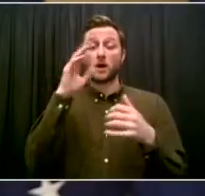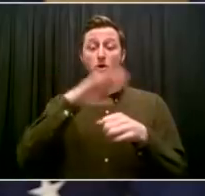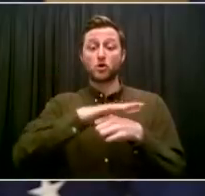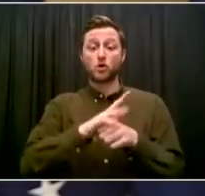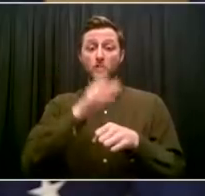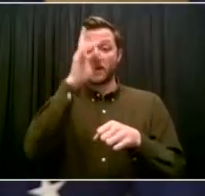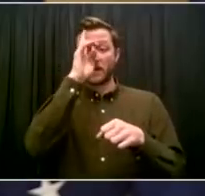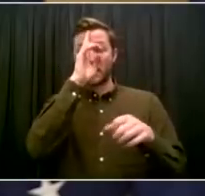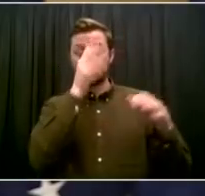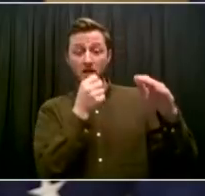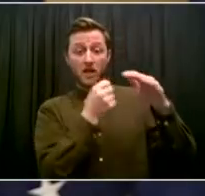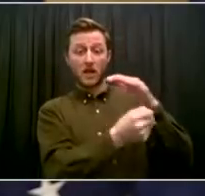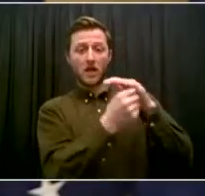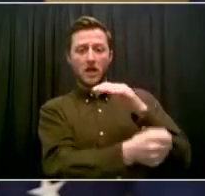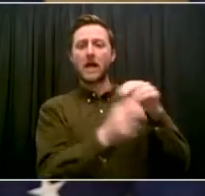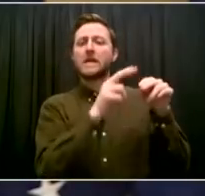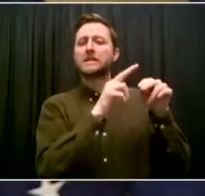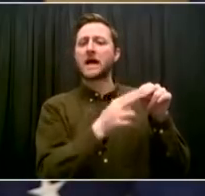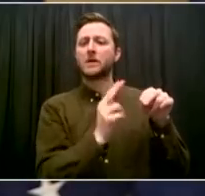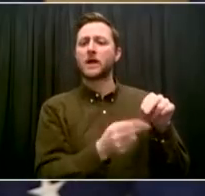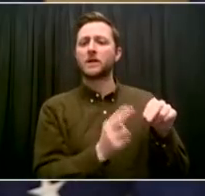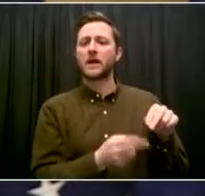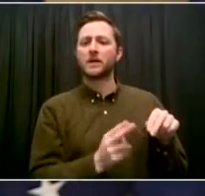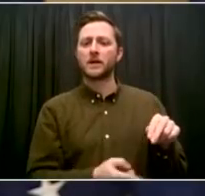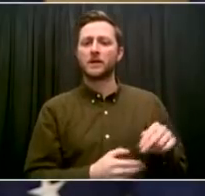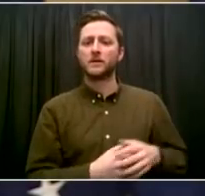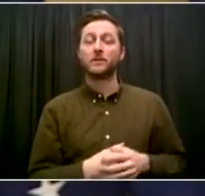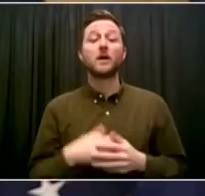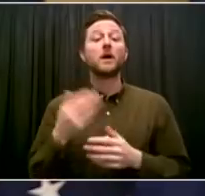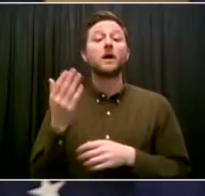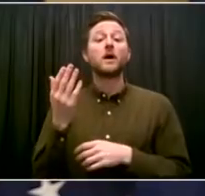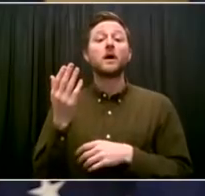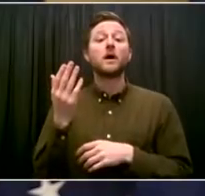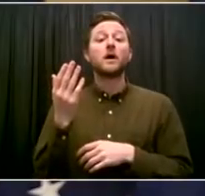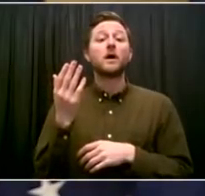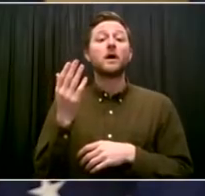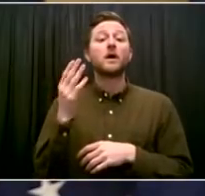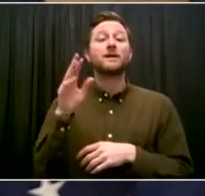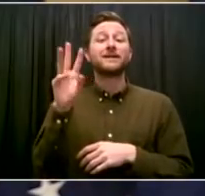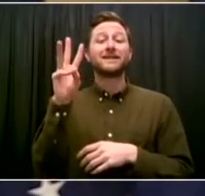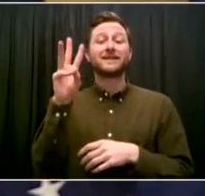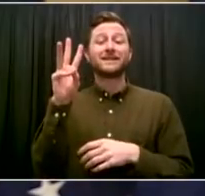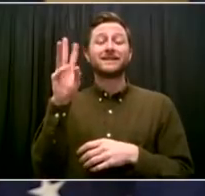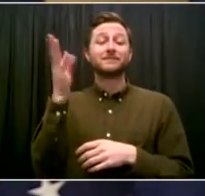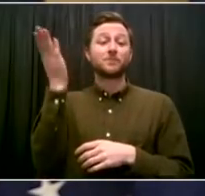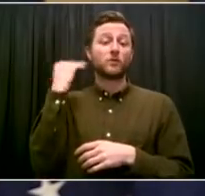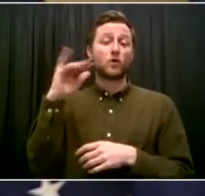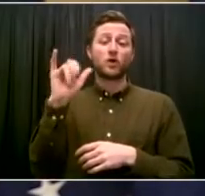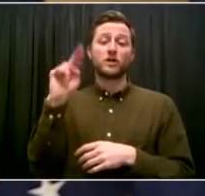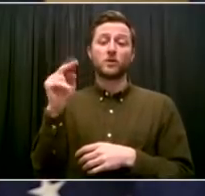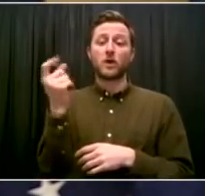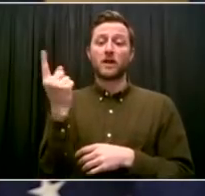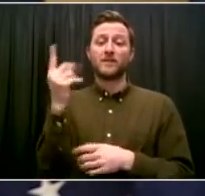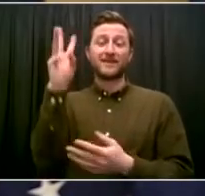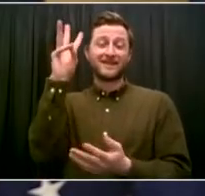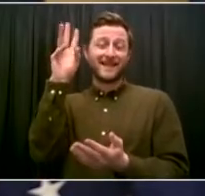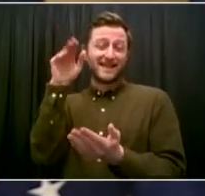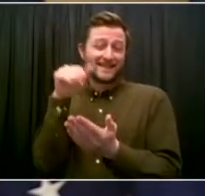a total of about 6,500 patients hospitalized citywide on January 11th to